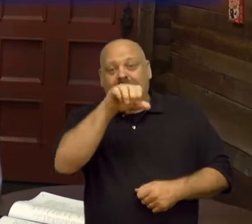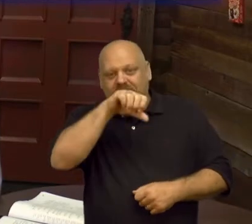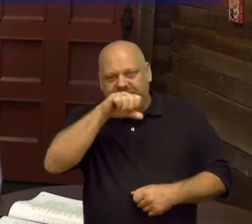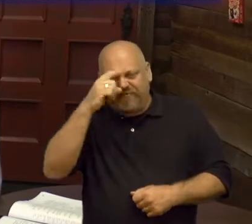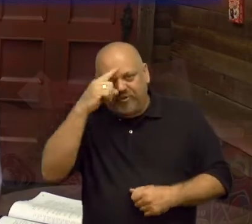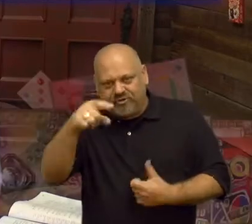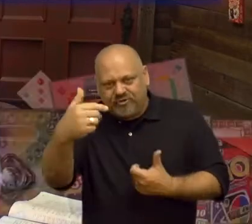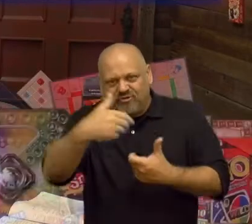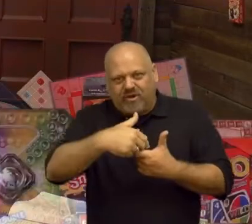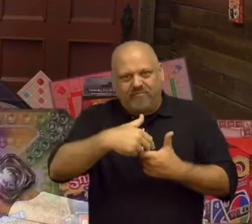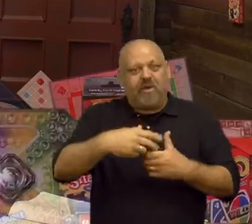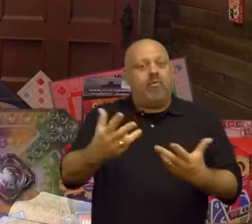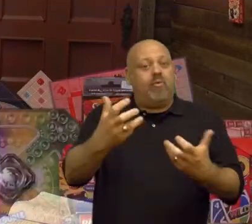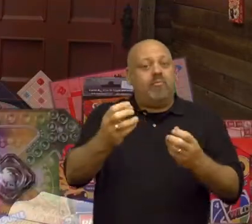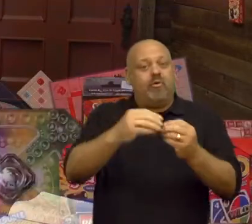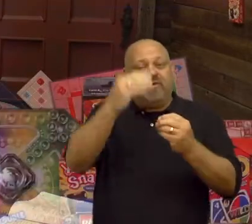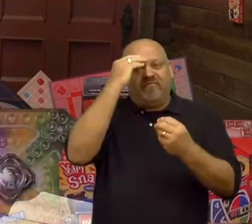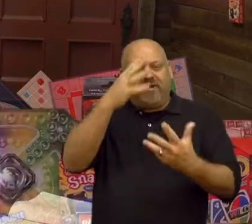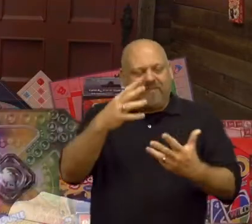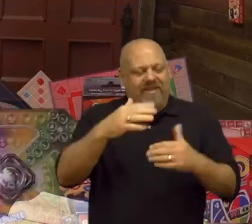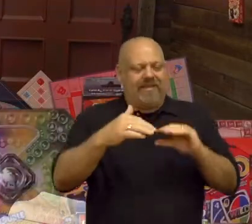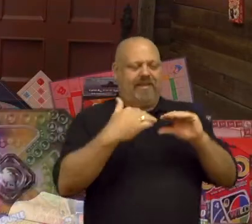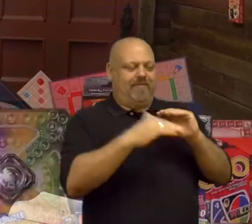information, please just send an email to